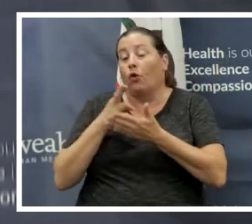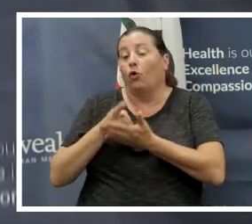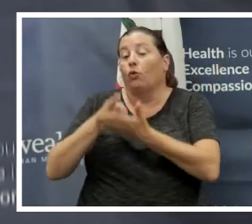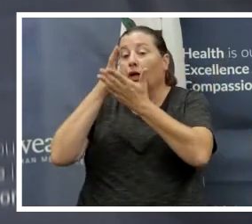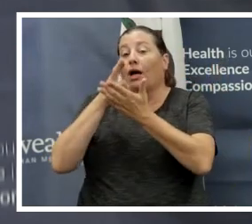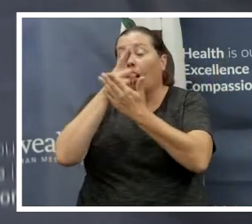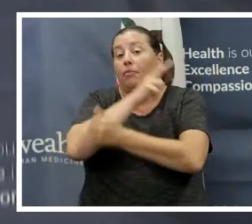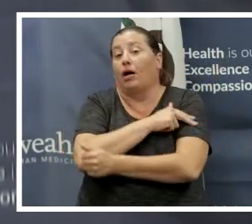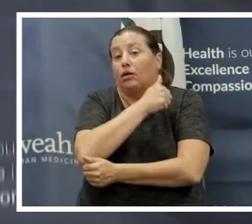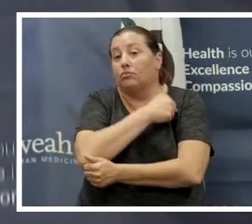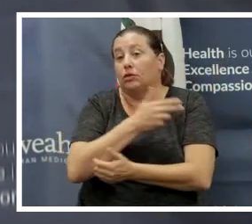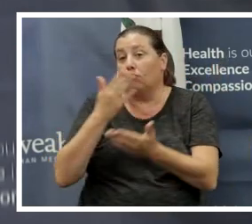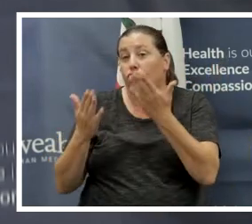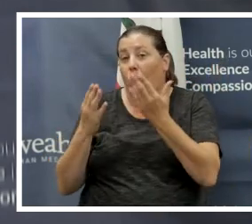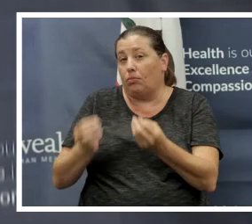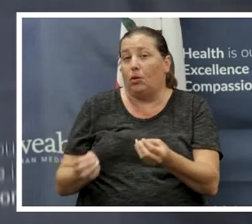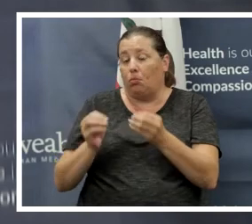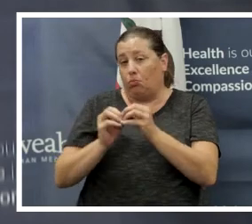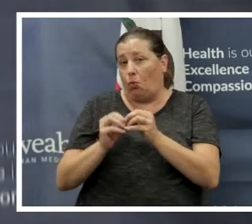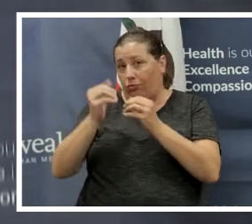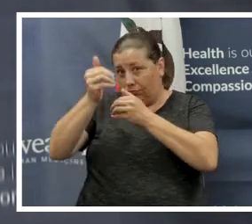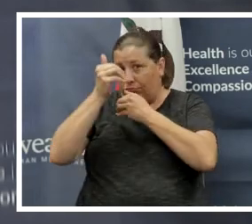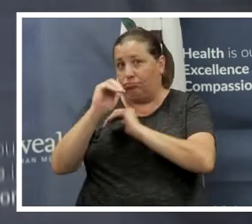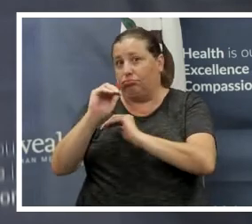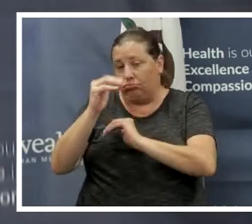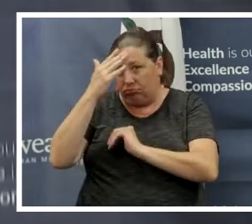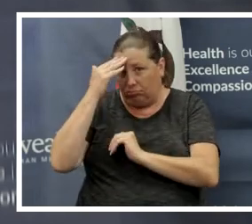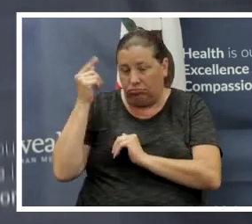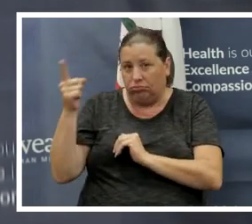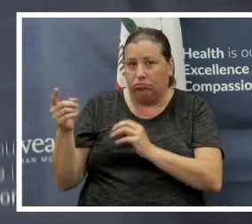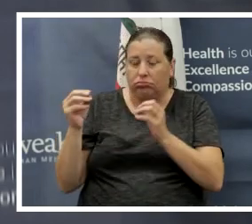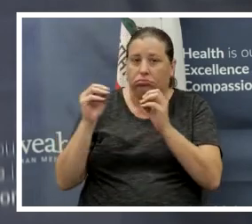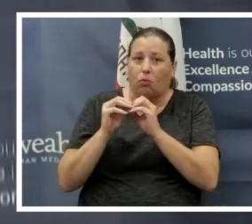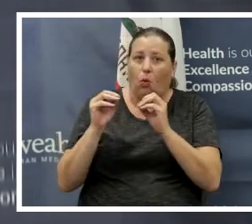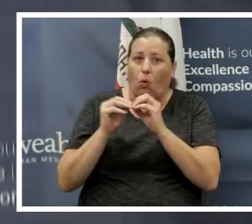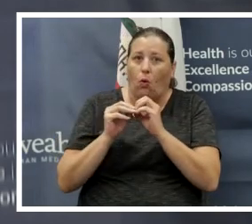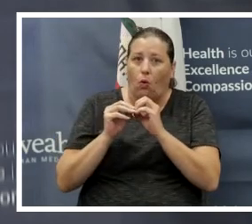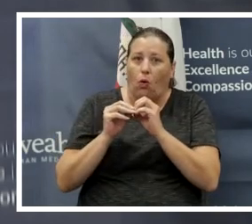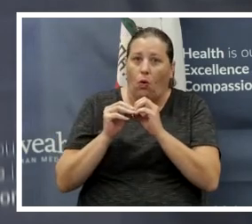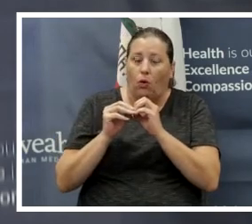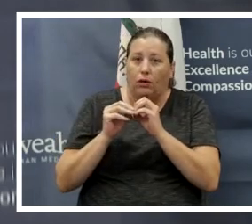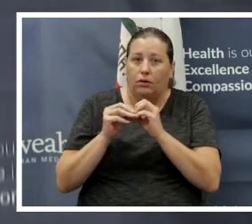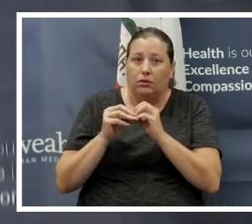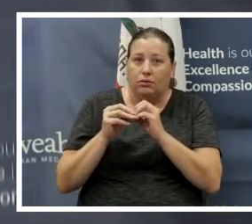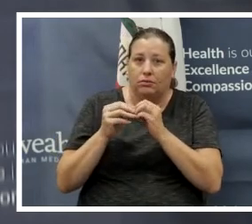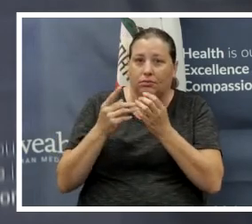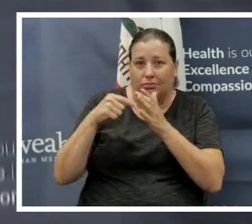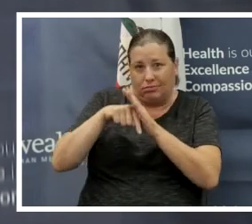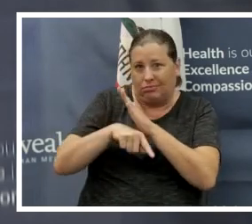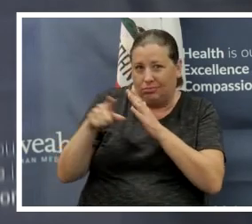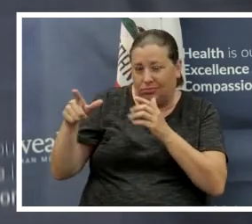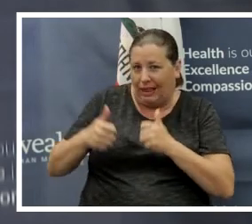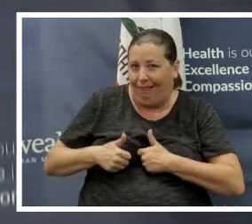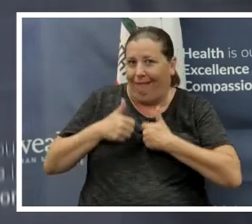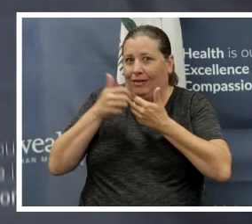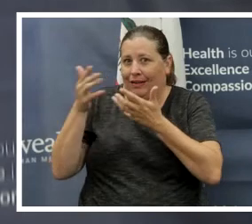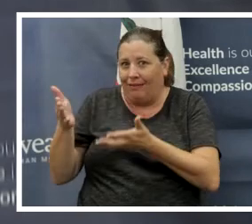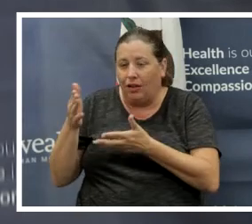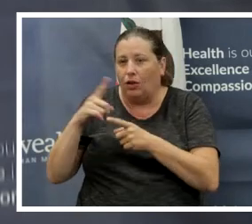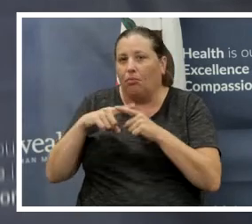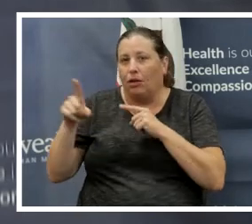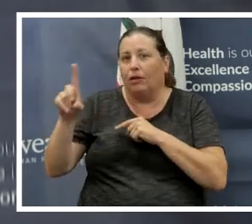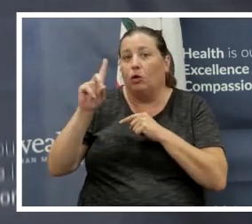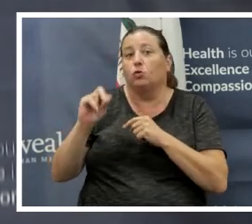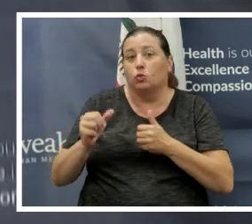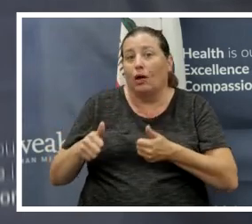hospital, probably more restricted because it's more congregate living there. But they allow